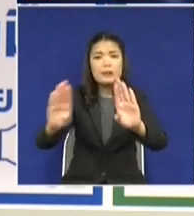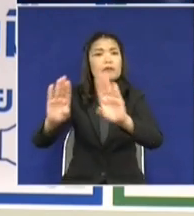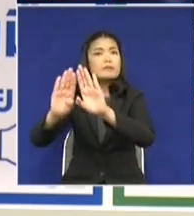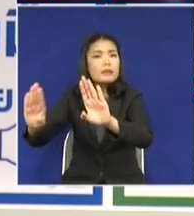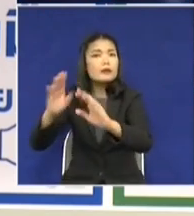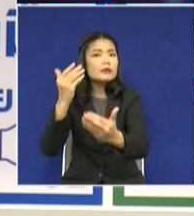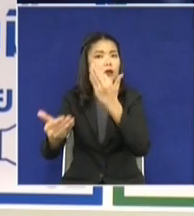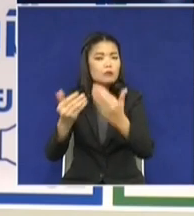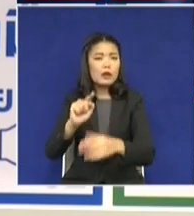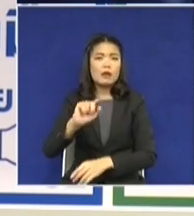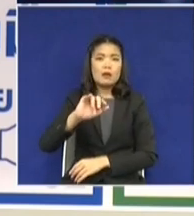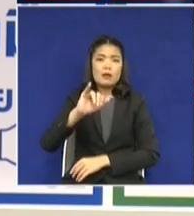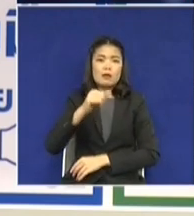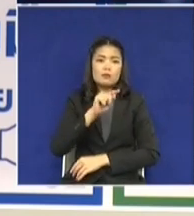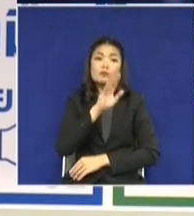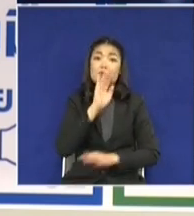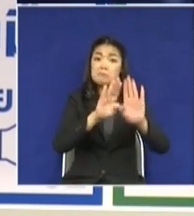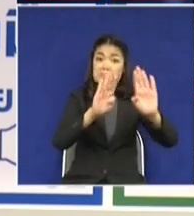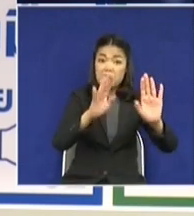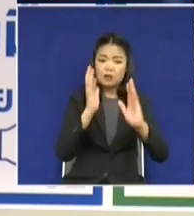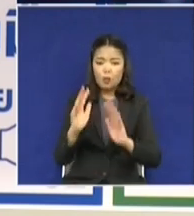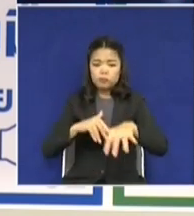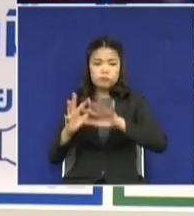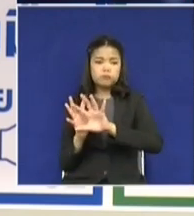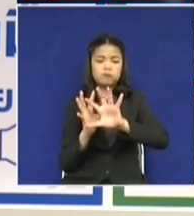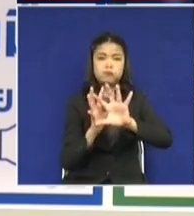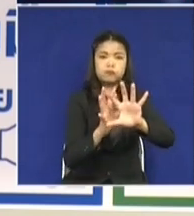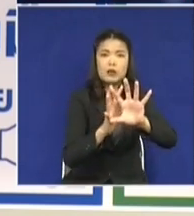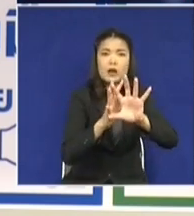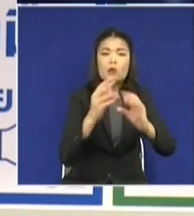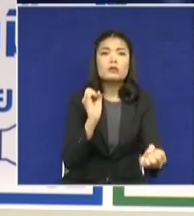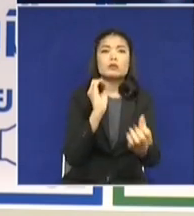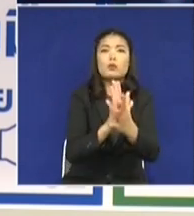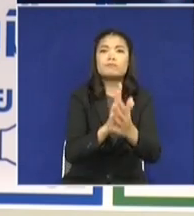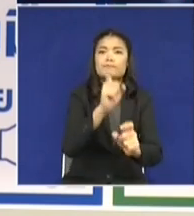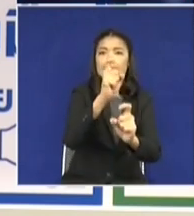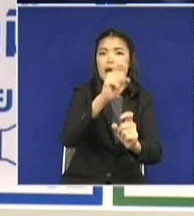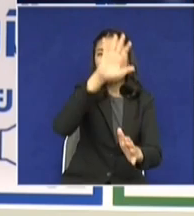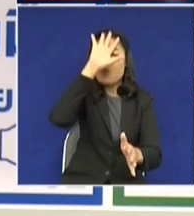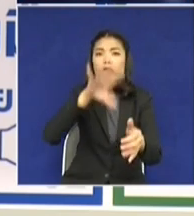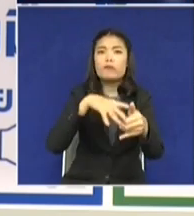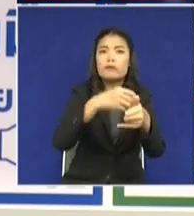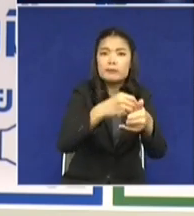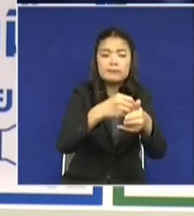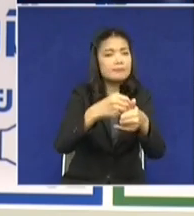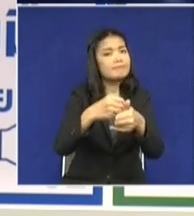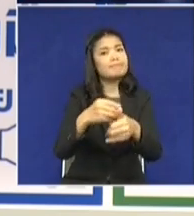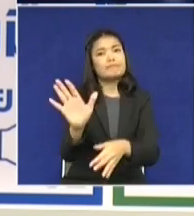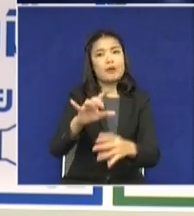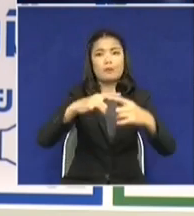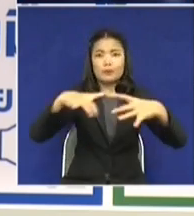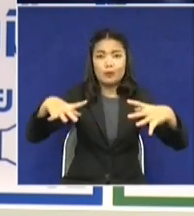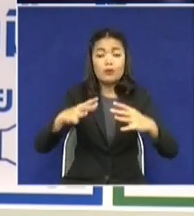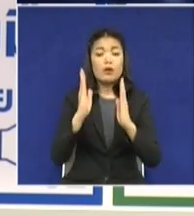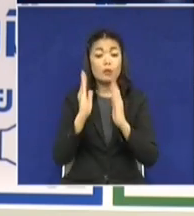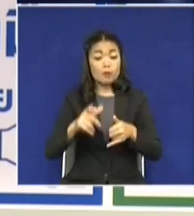that very safe. Everybody still have to realize there is some level of